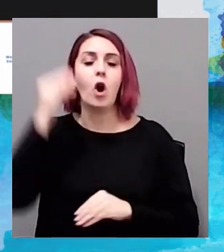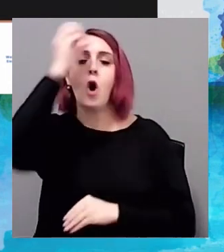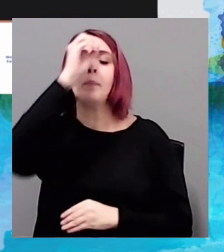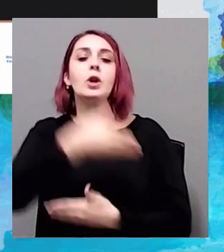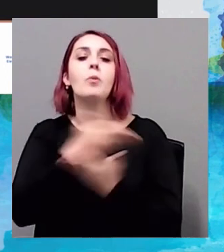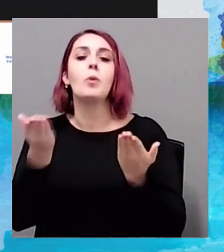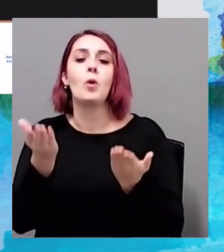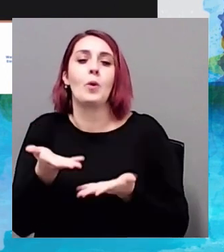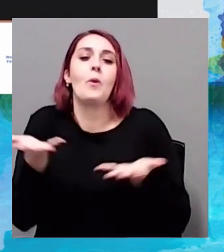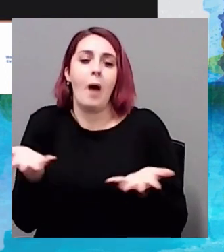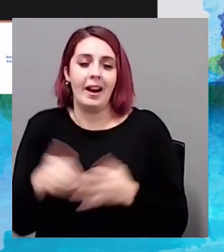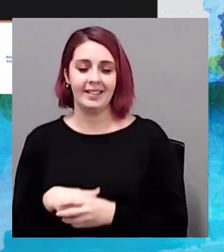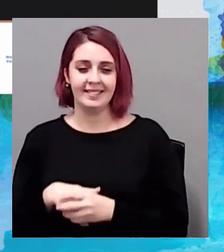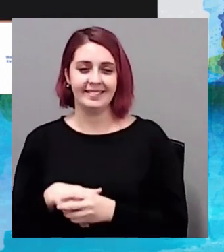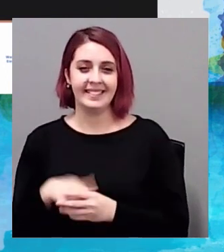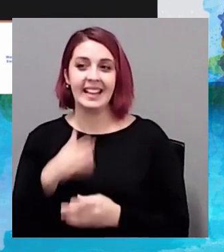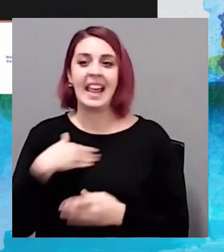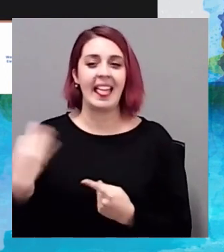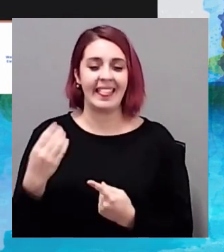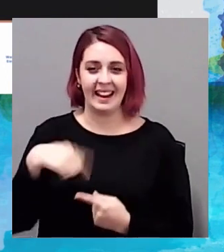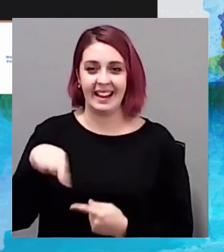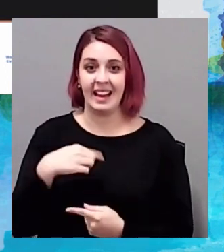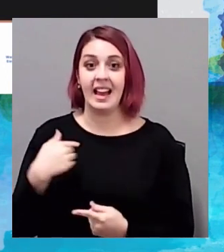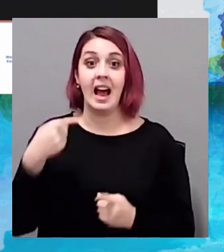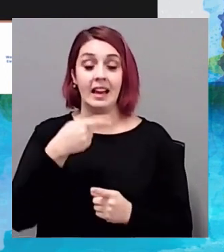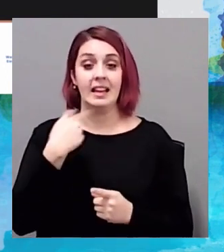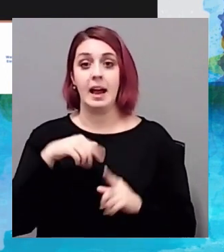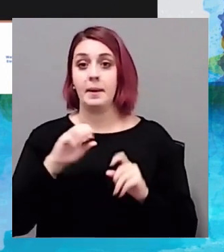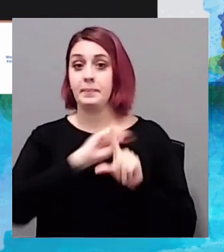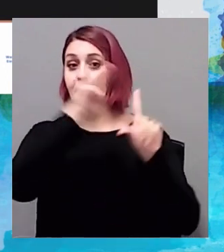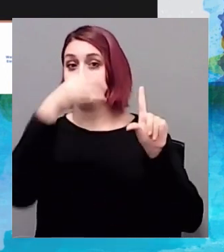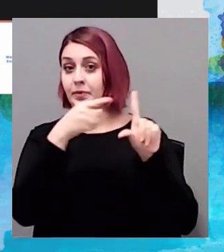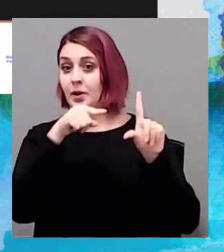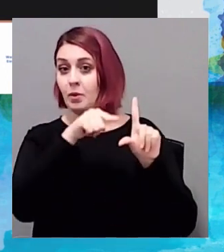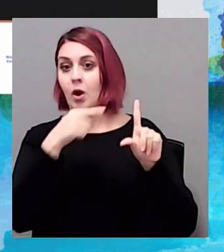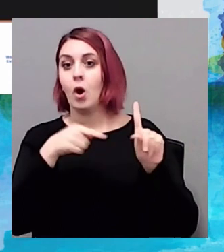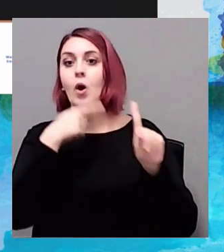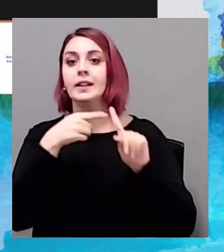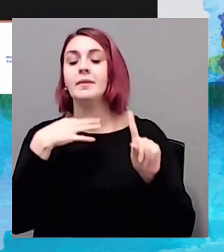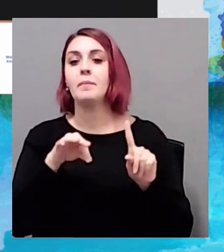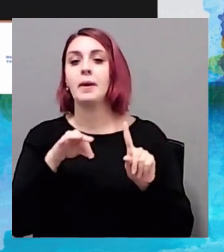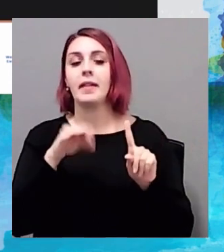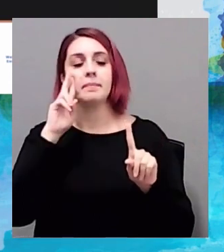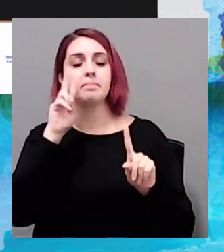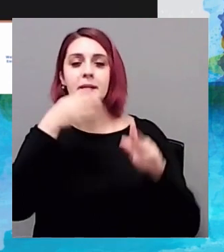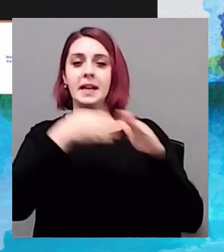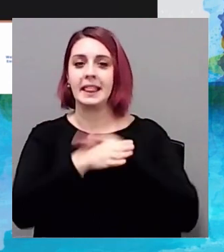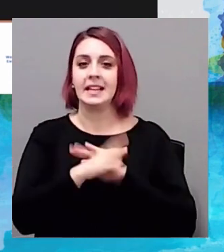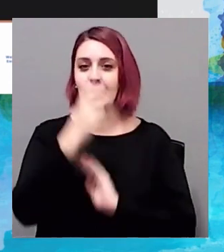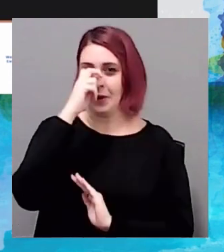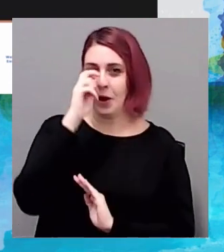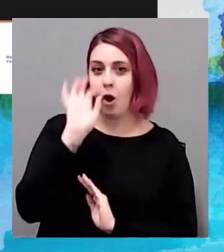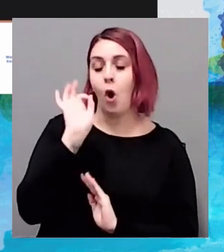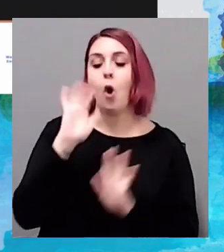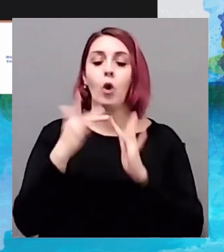so I'd really love to hear your points of view and the things that we should be doing. So I'm going to leave here the different web pages